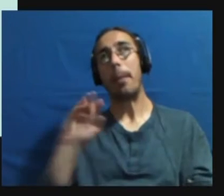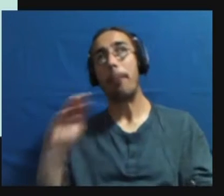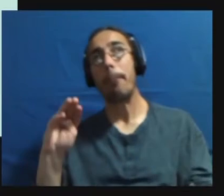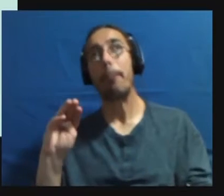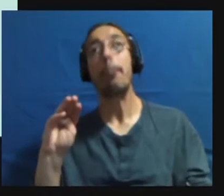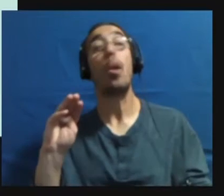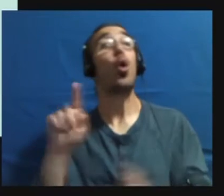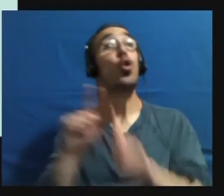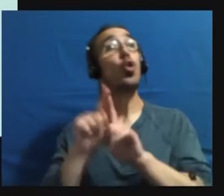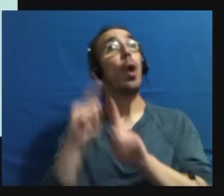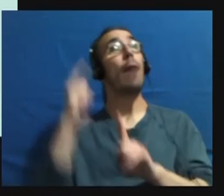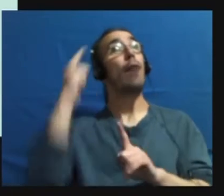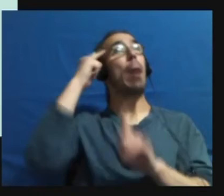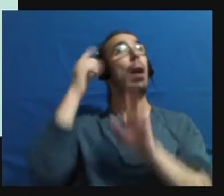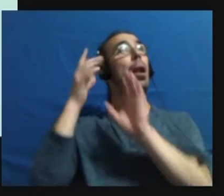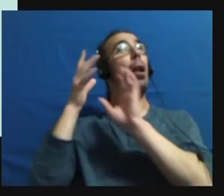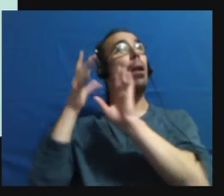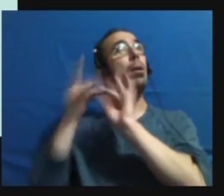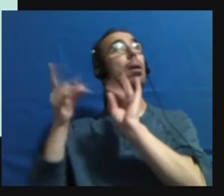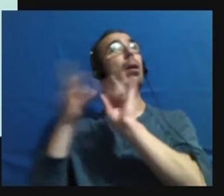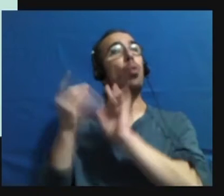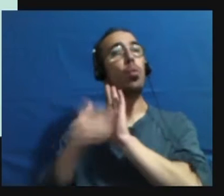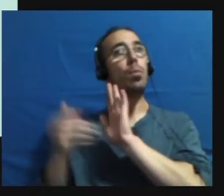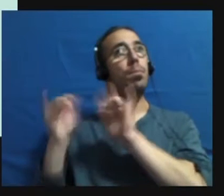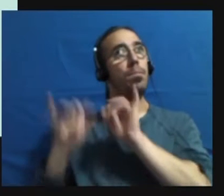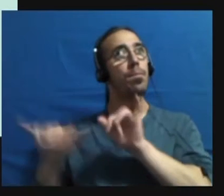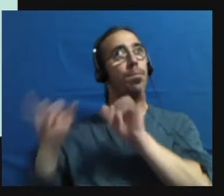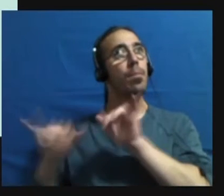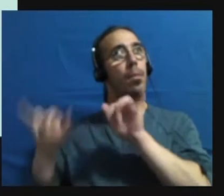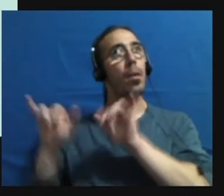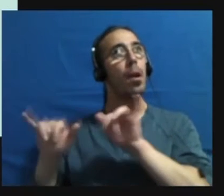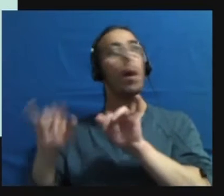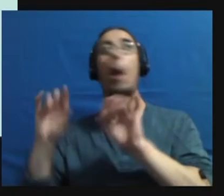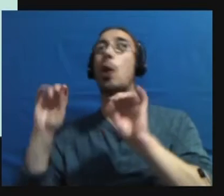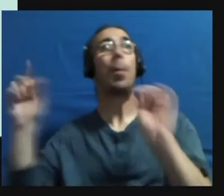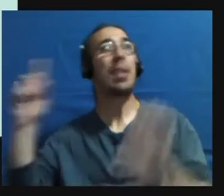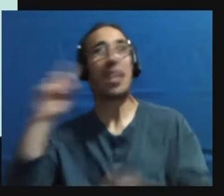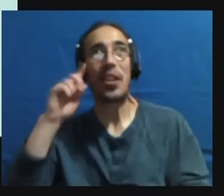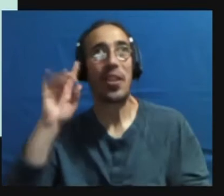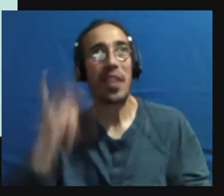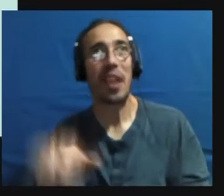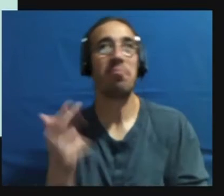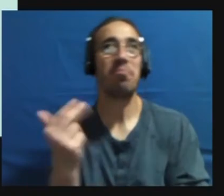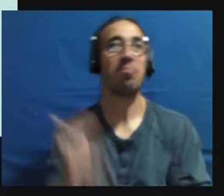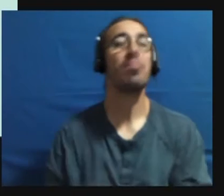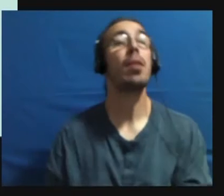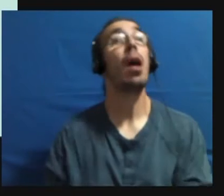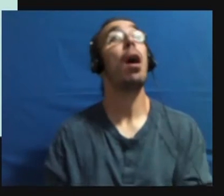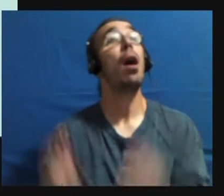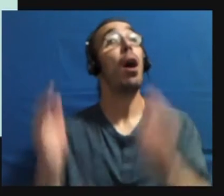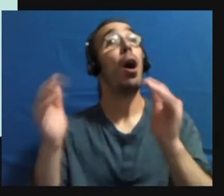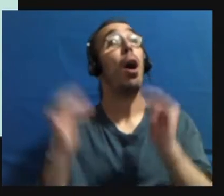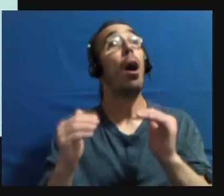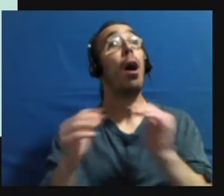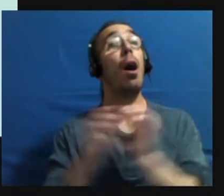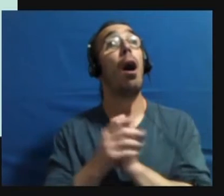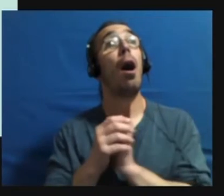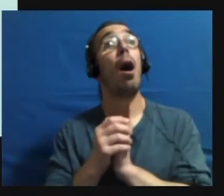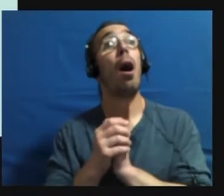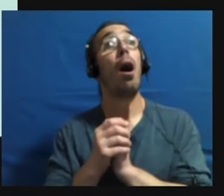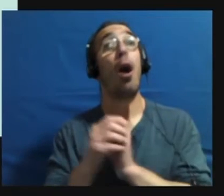minds over and over and over again. No one might hear that one. Stimming is also